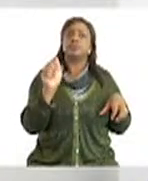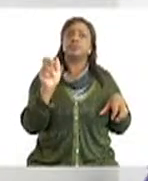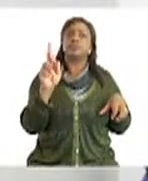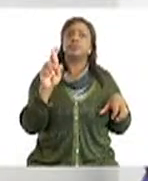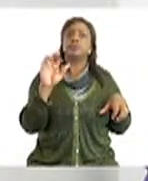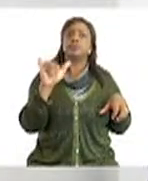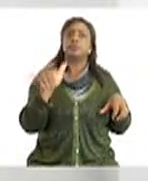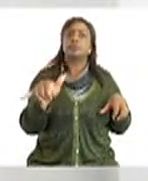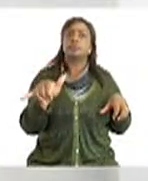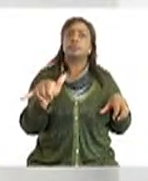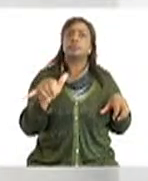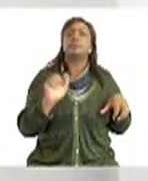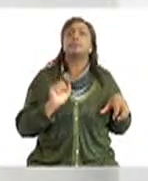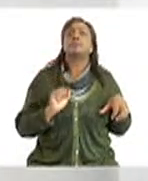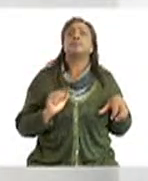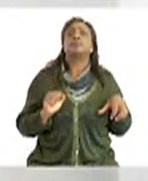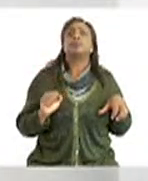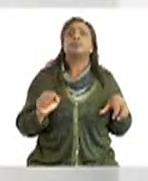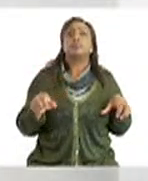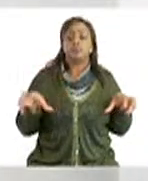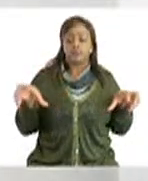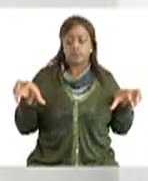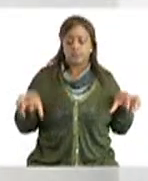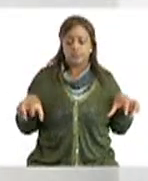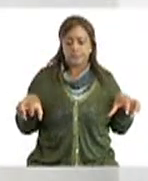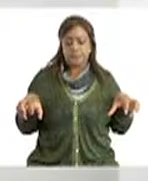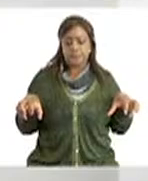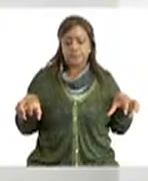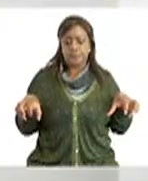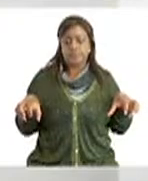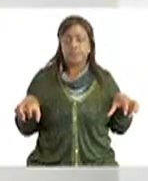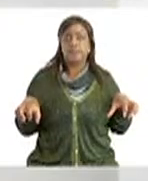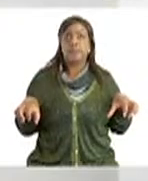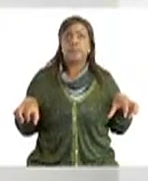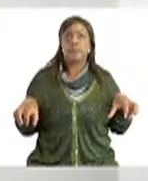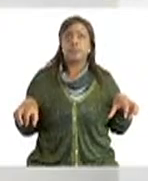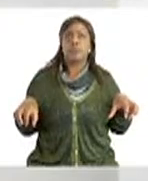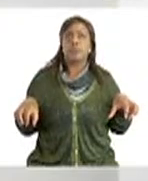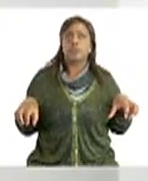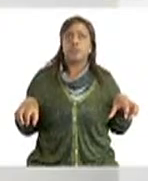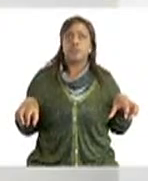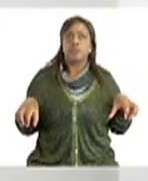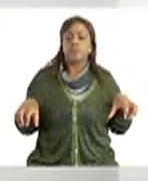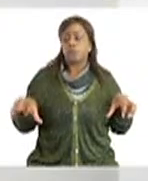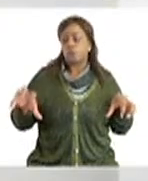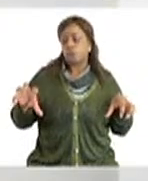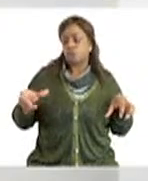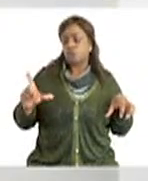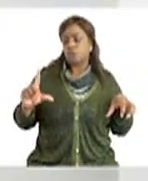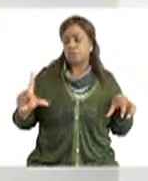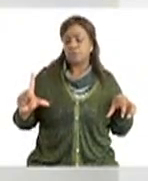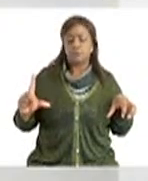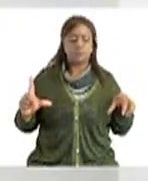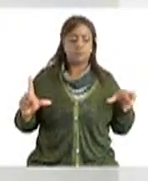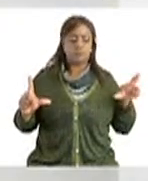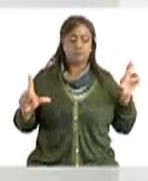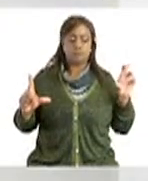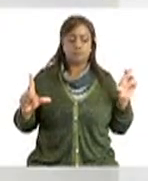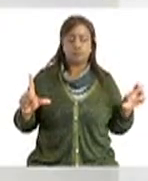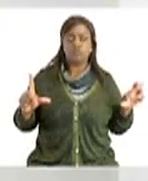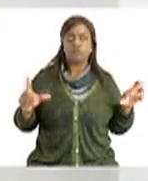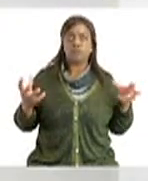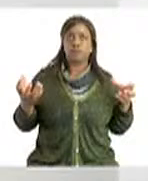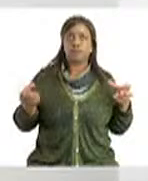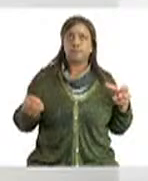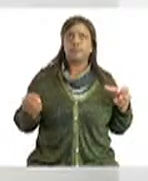Now, the ovary is a structure that is both on the left side and also on the